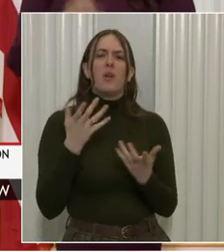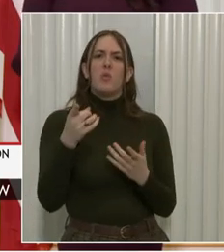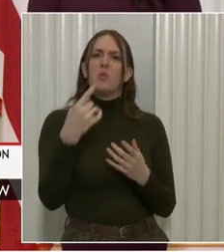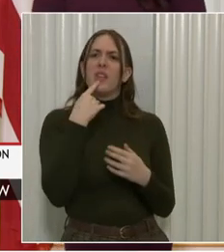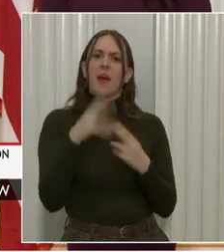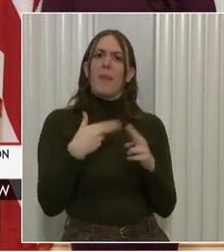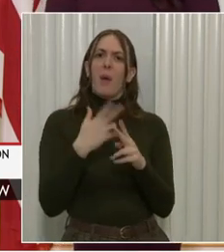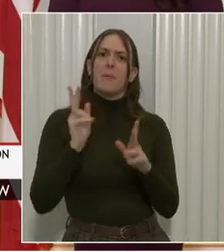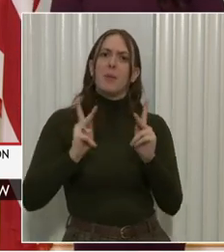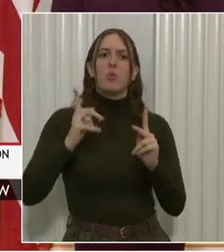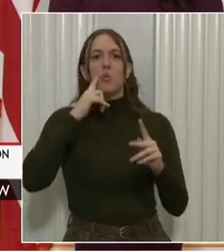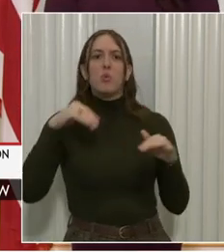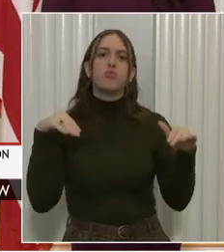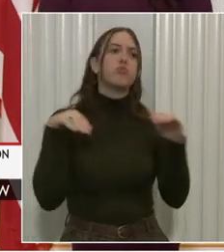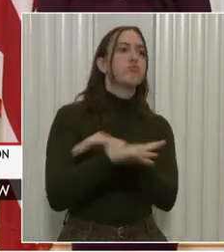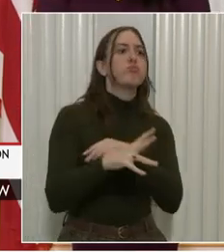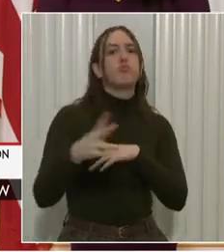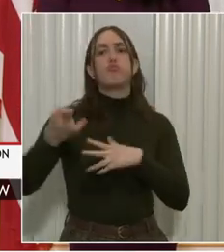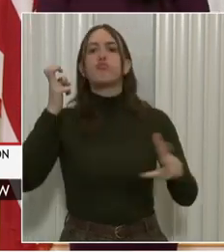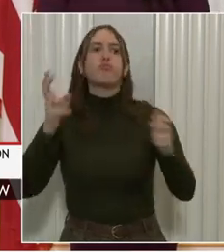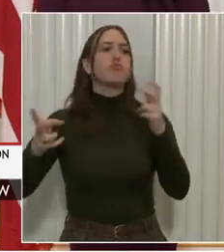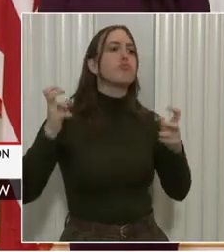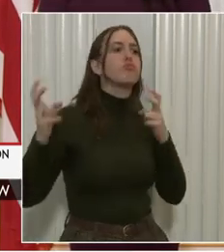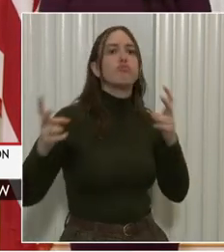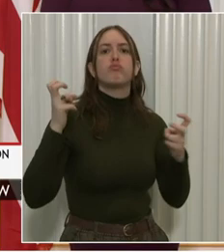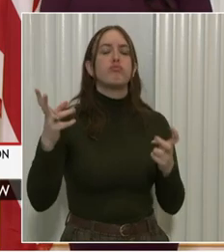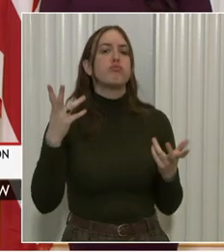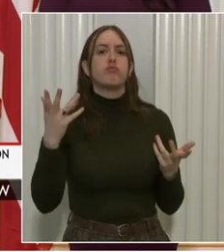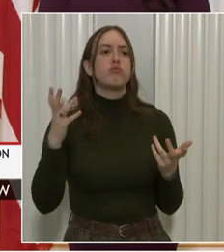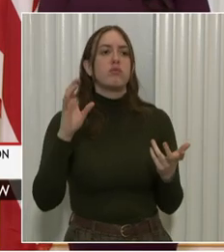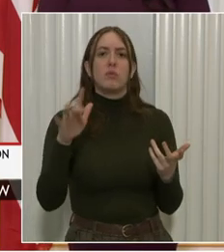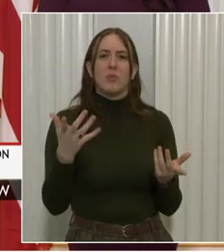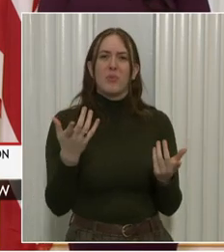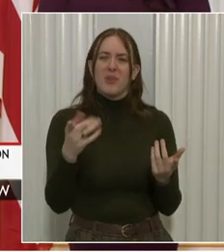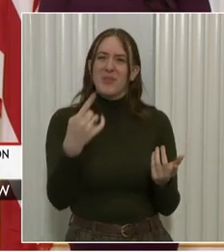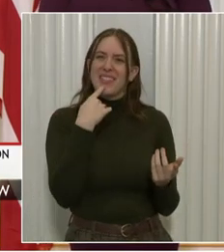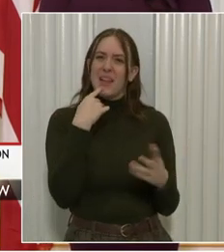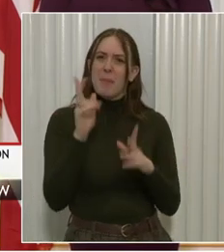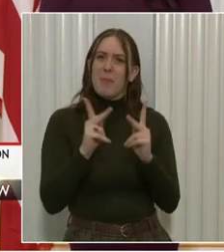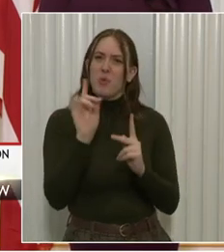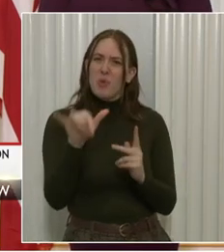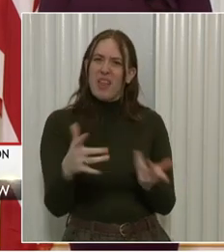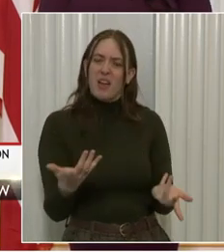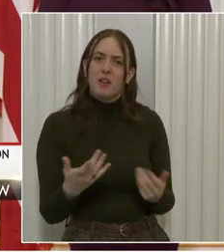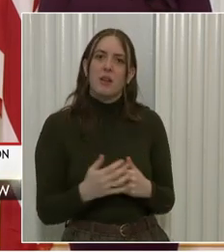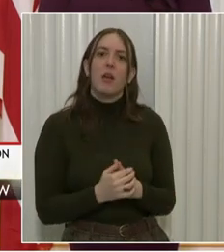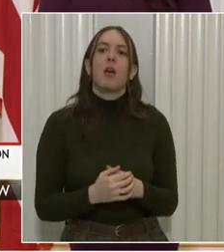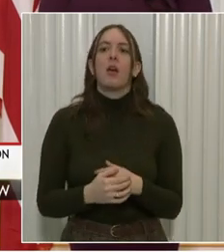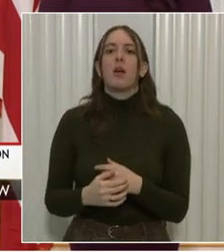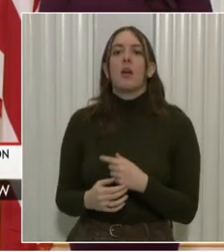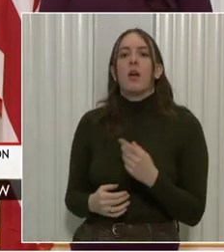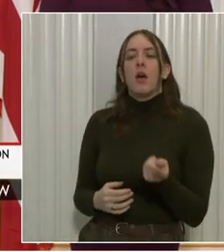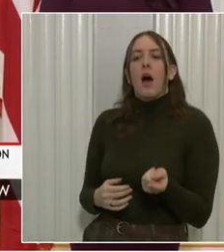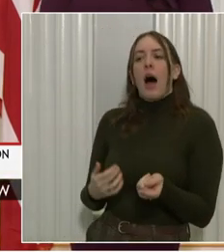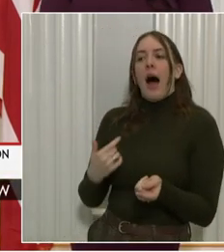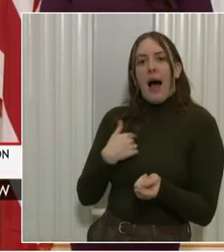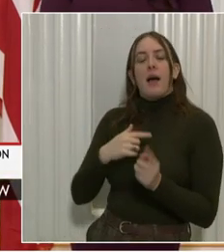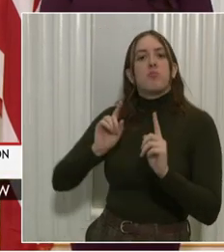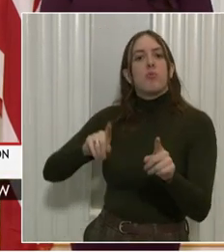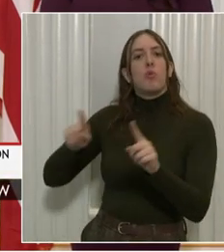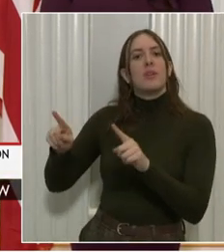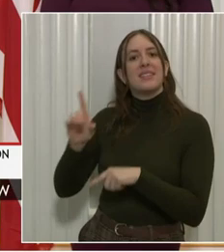what have you? I go in stores in the district every single day, and I think it is true, and this is why we advanced